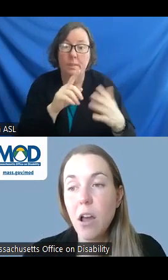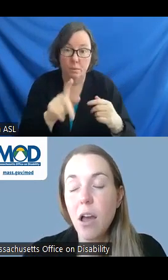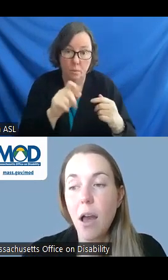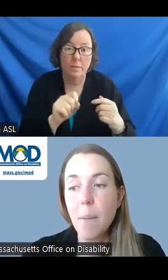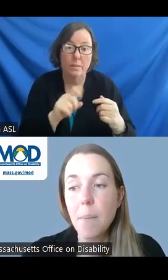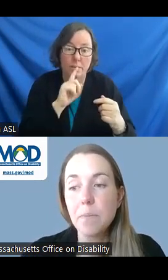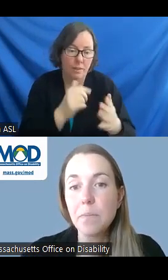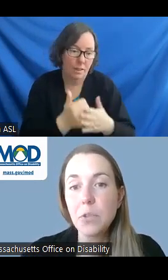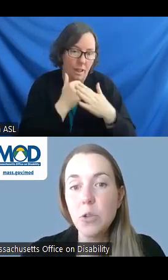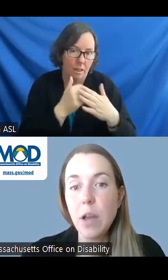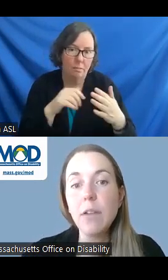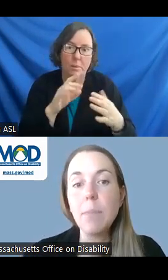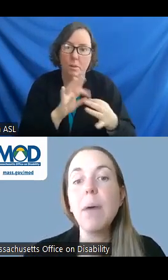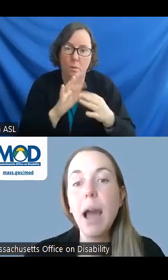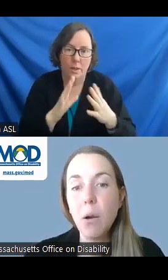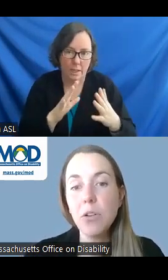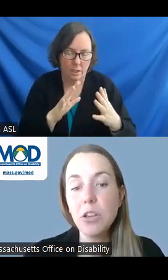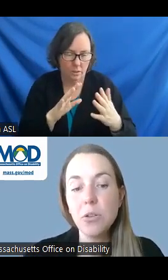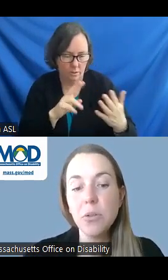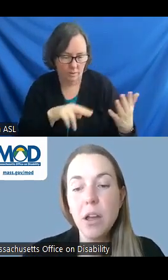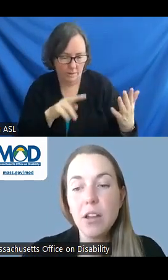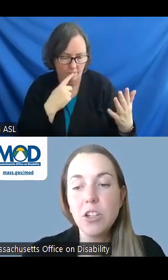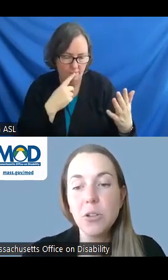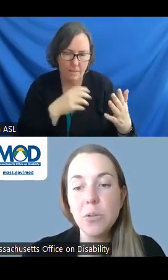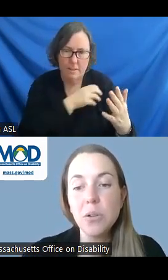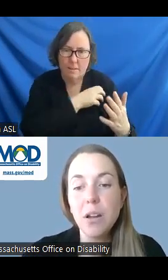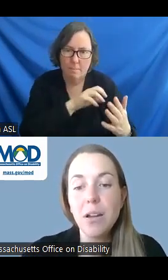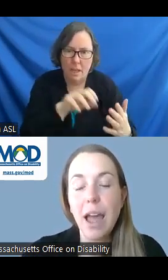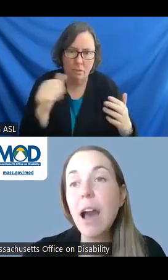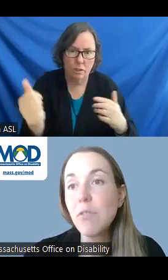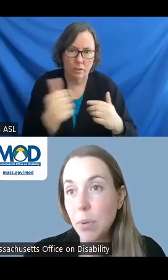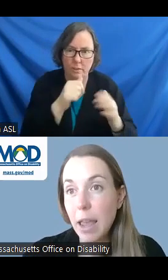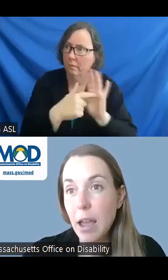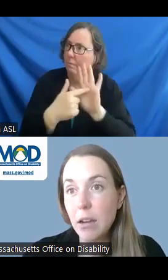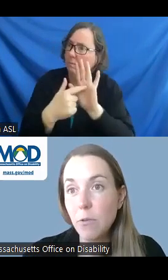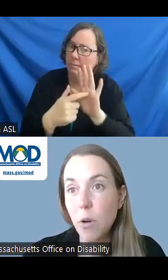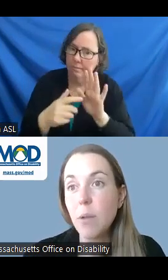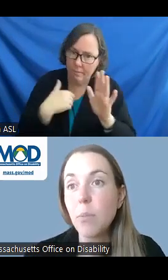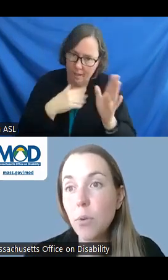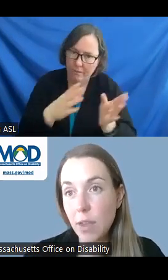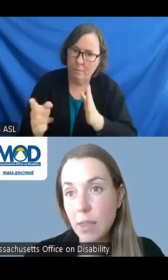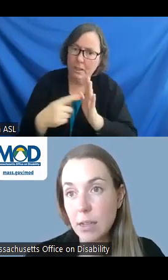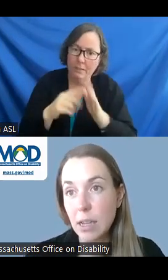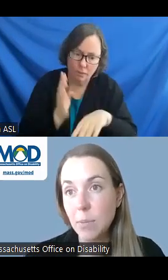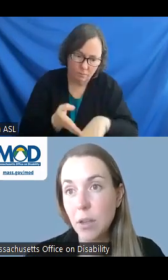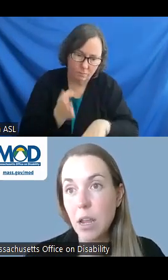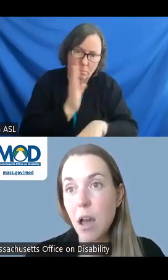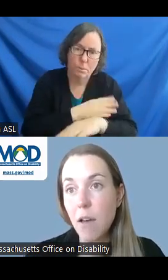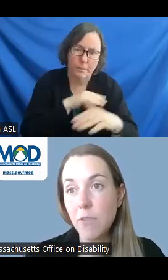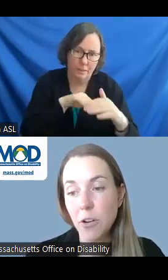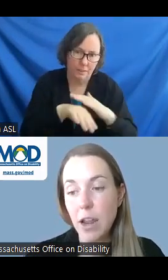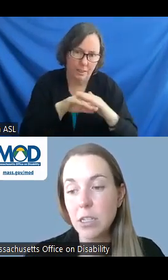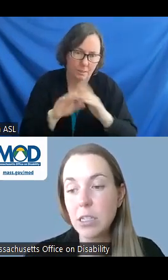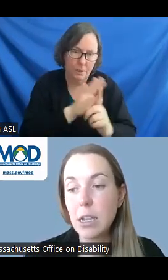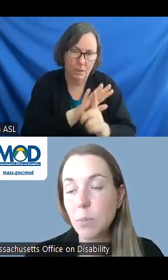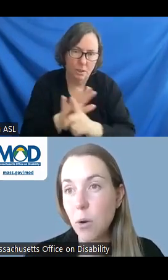coordinator to kind of empower you to have a plan for improving the accessibility of